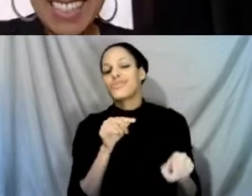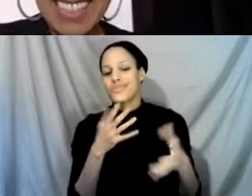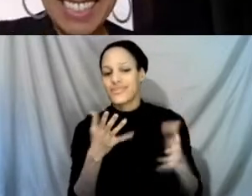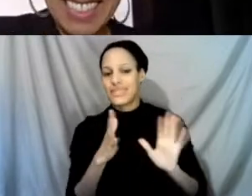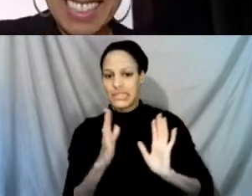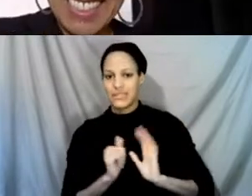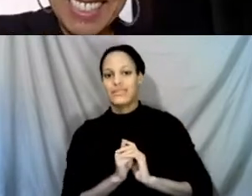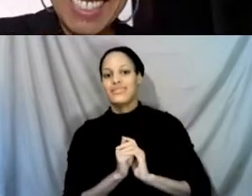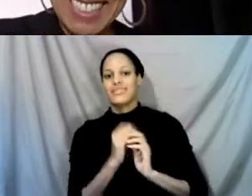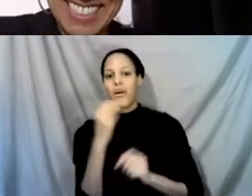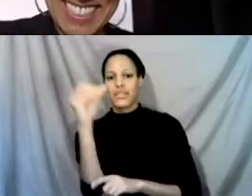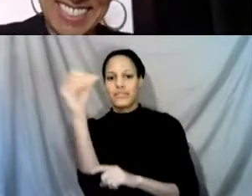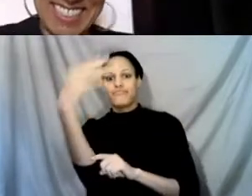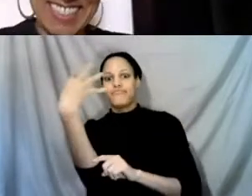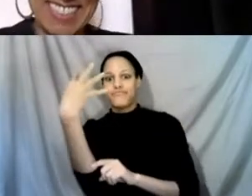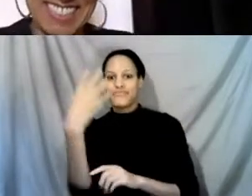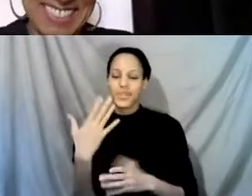on the